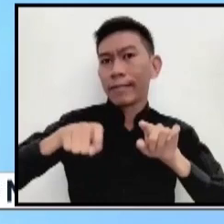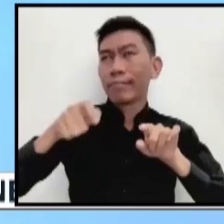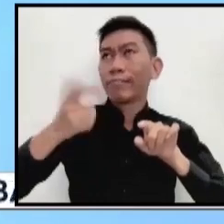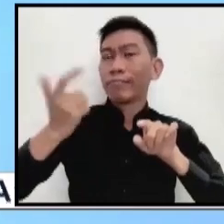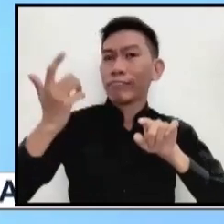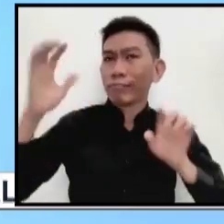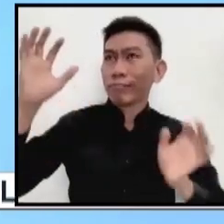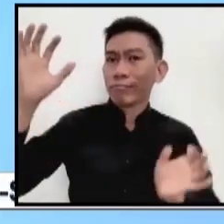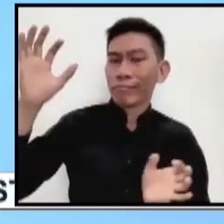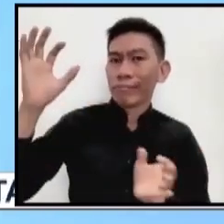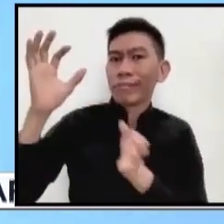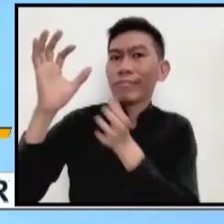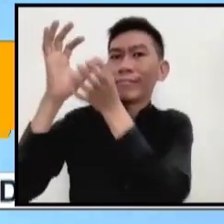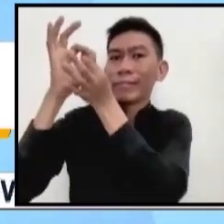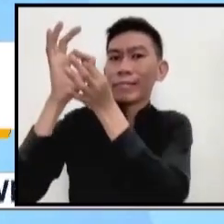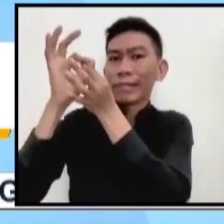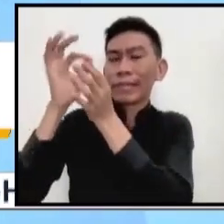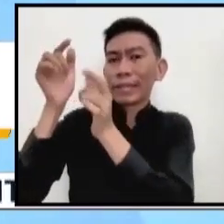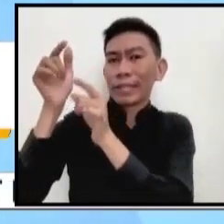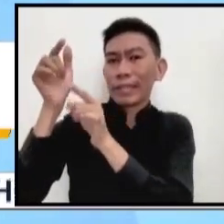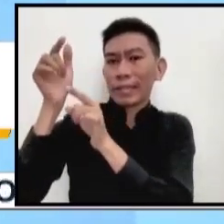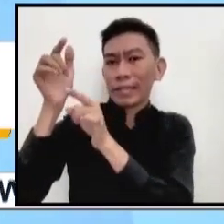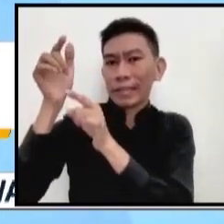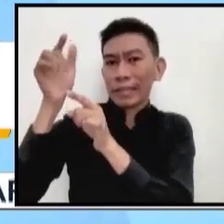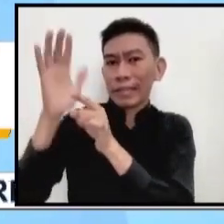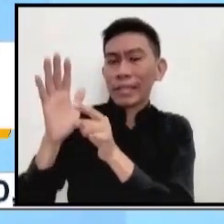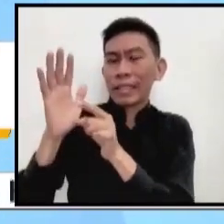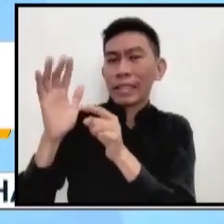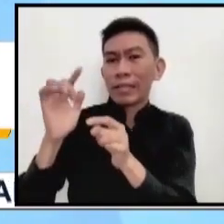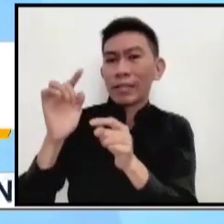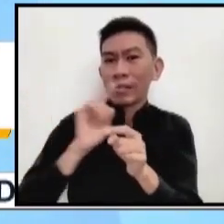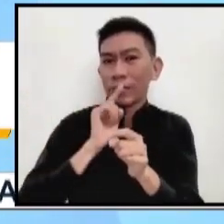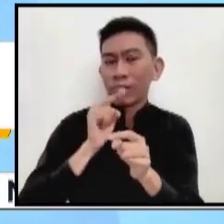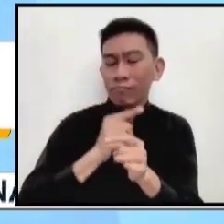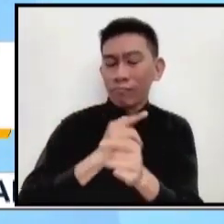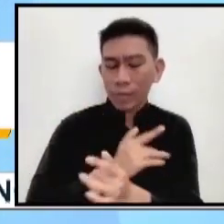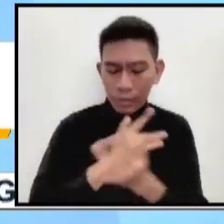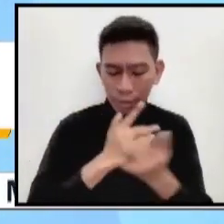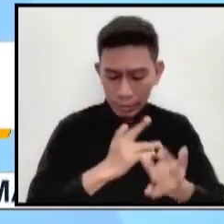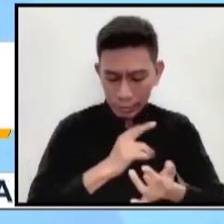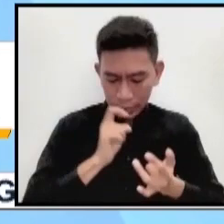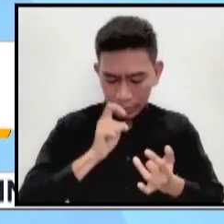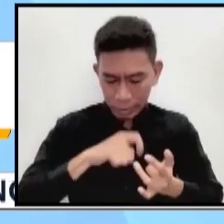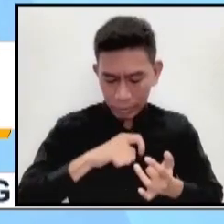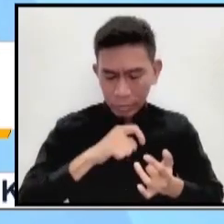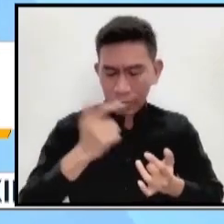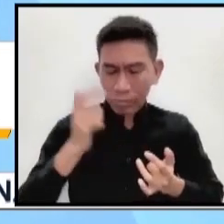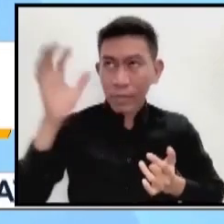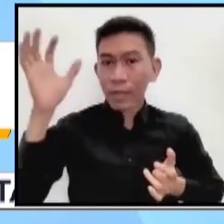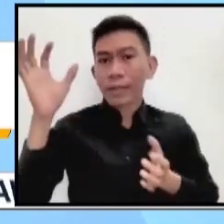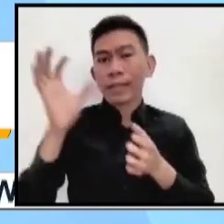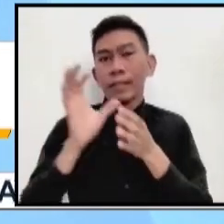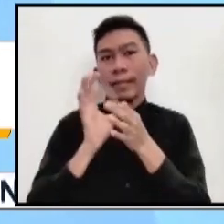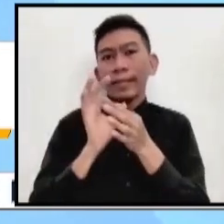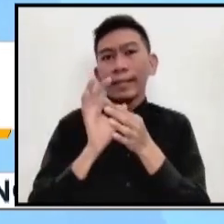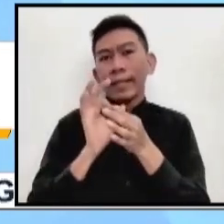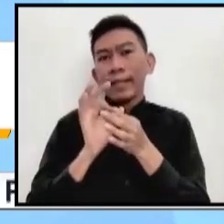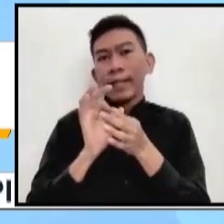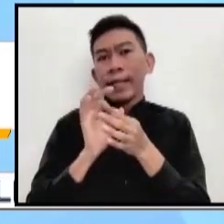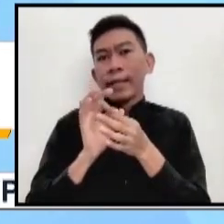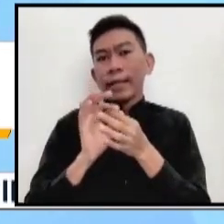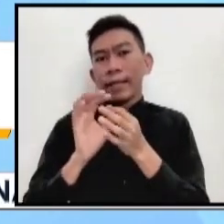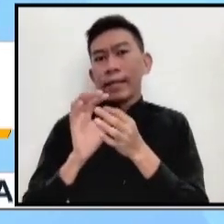at the very recesses of our soul. We need to get right with God, and our right relationship with